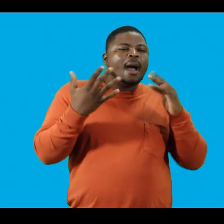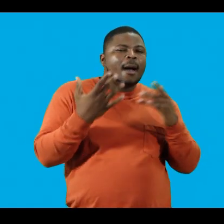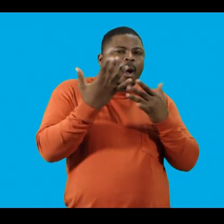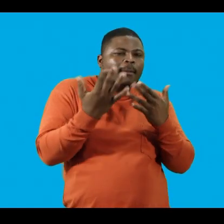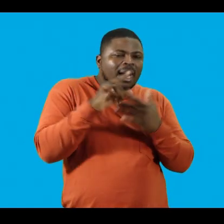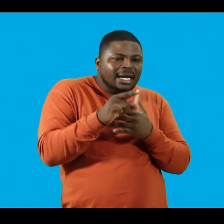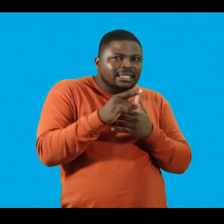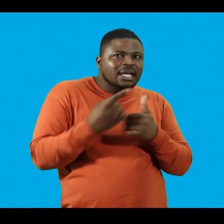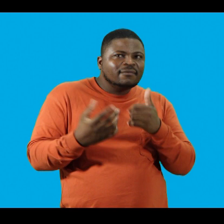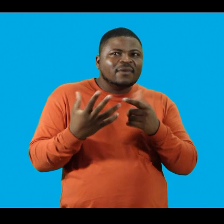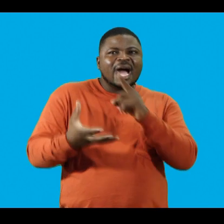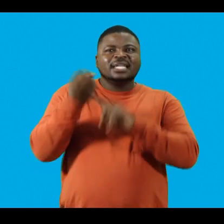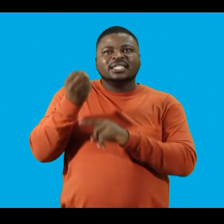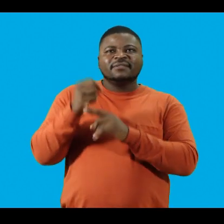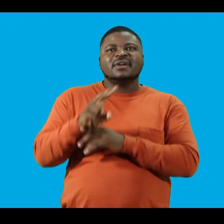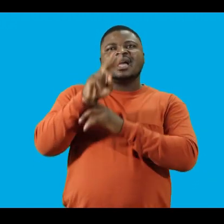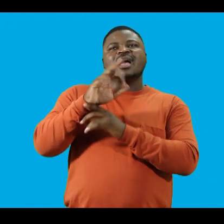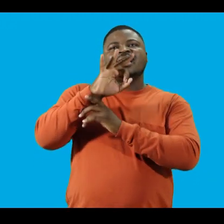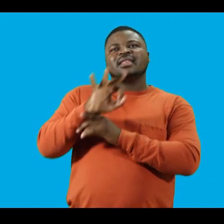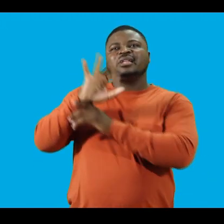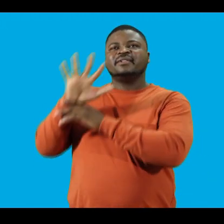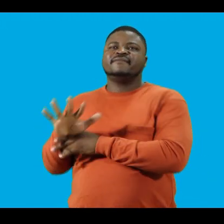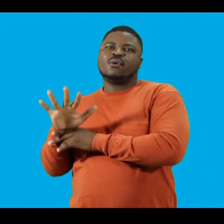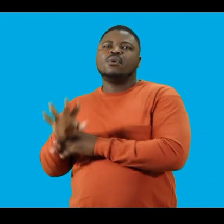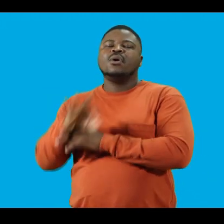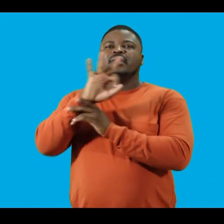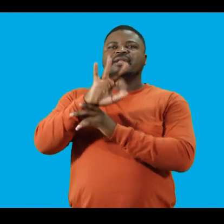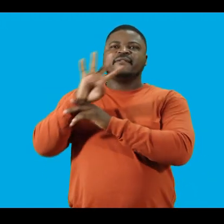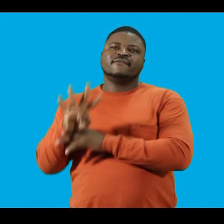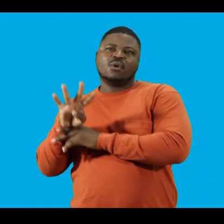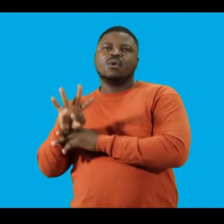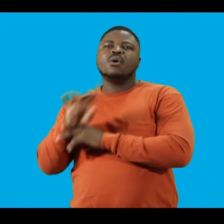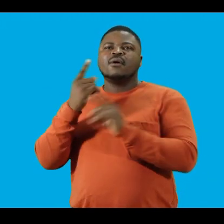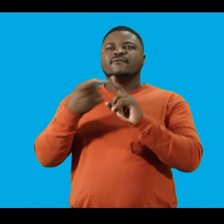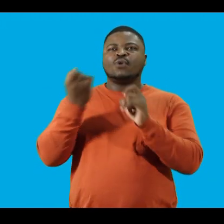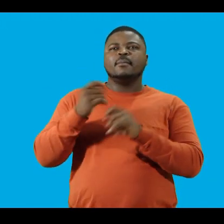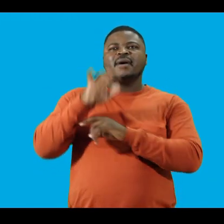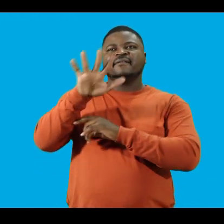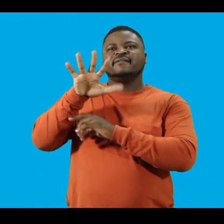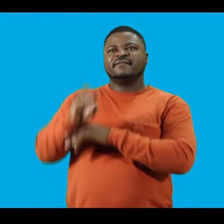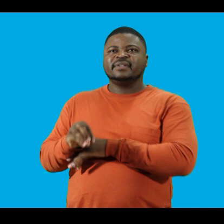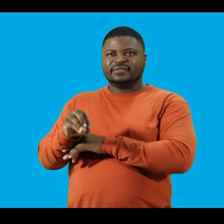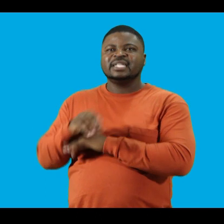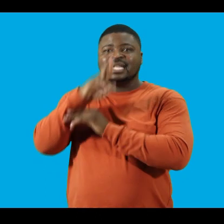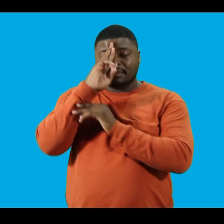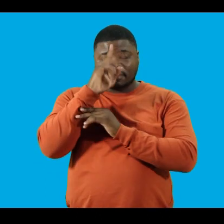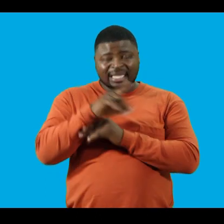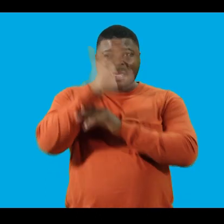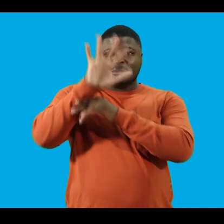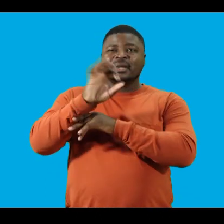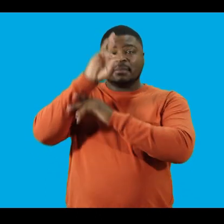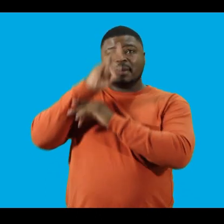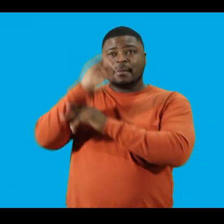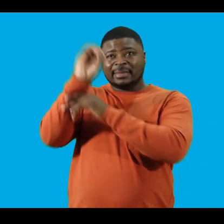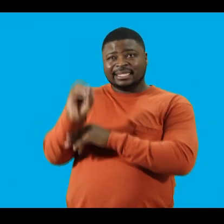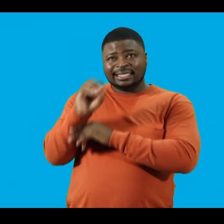they scored 34 out of 50. Because remember, a percentage is out of 100,